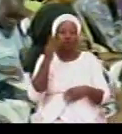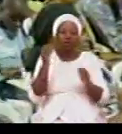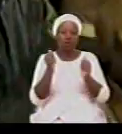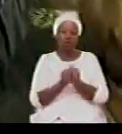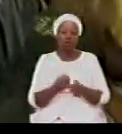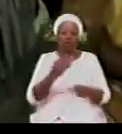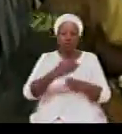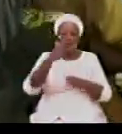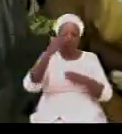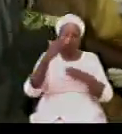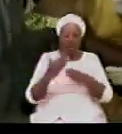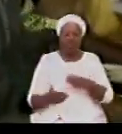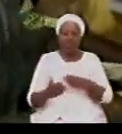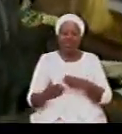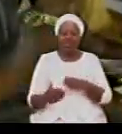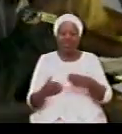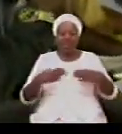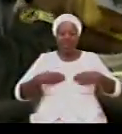body.